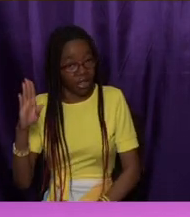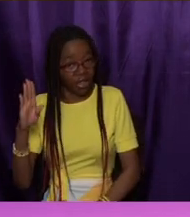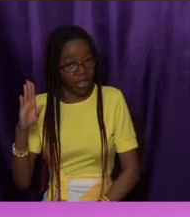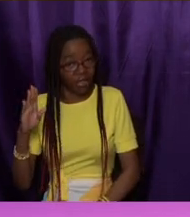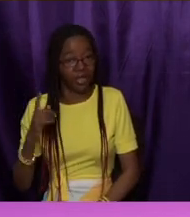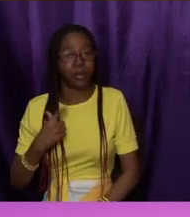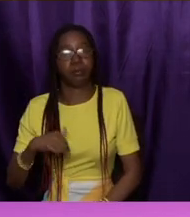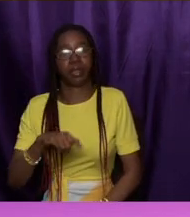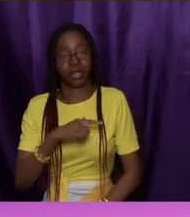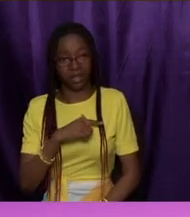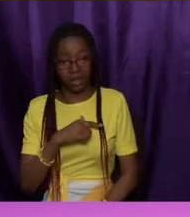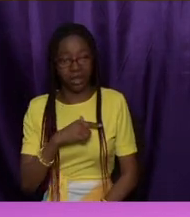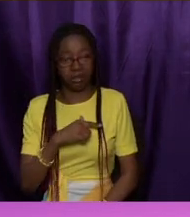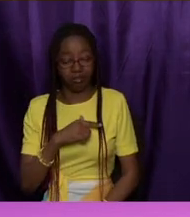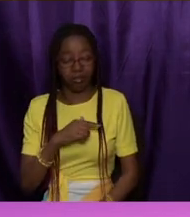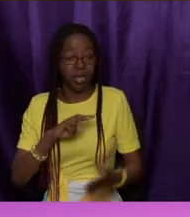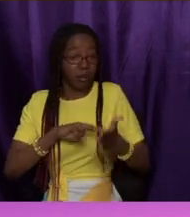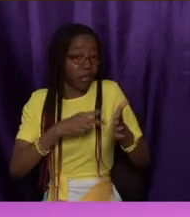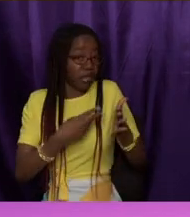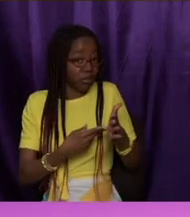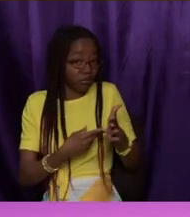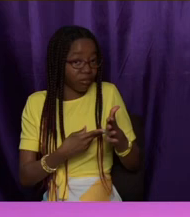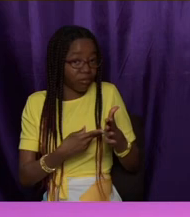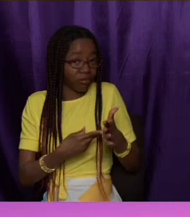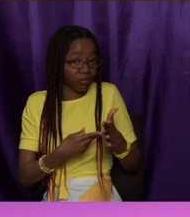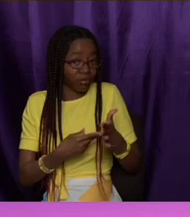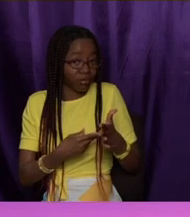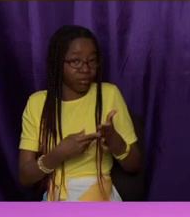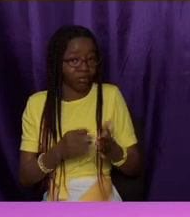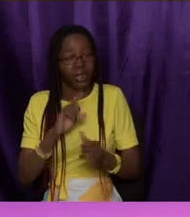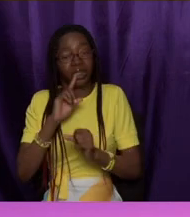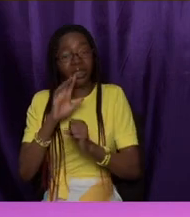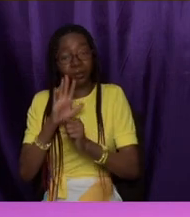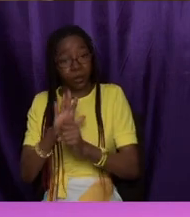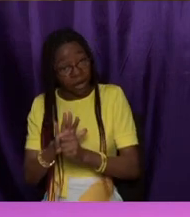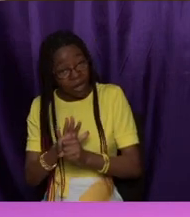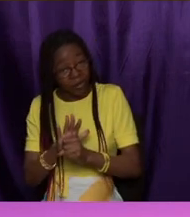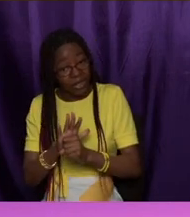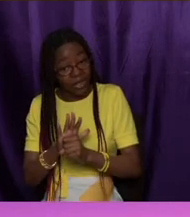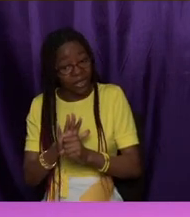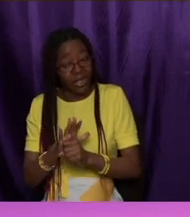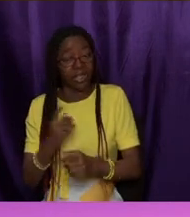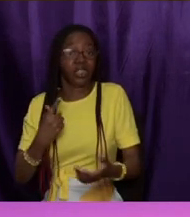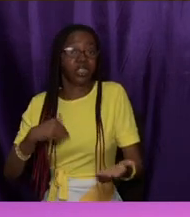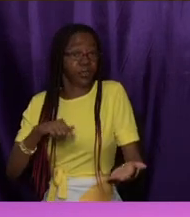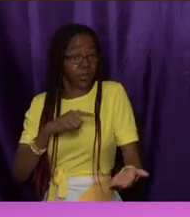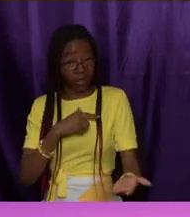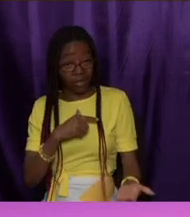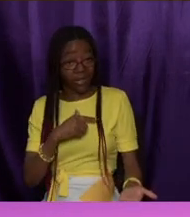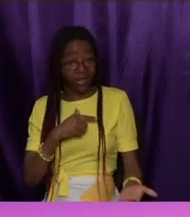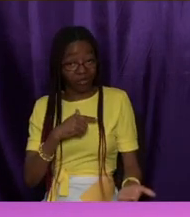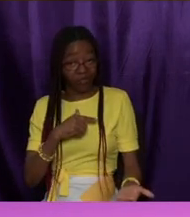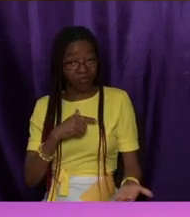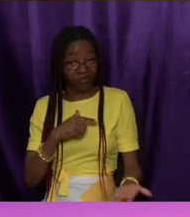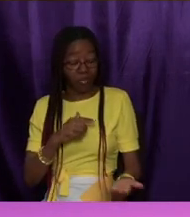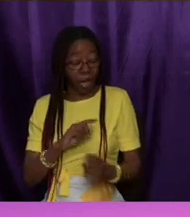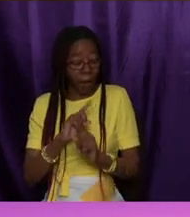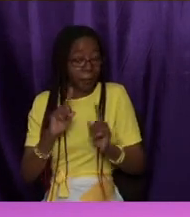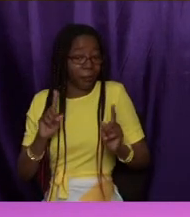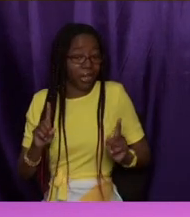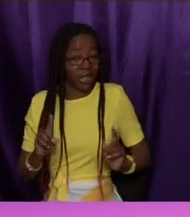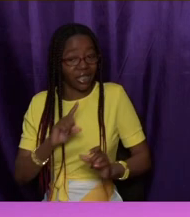by us. In other words, his promise is for us, but